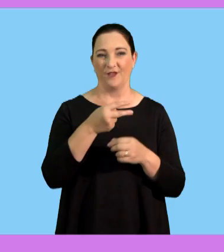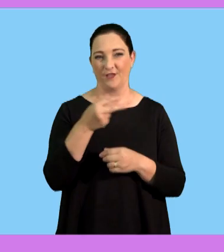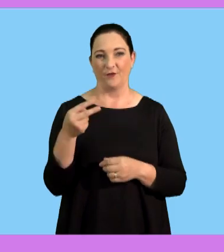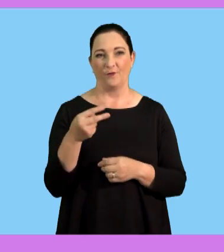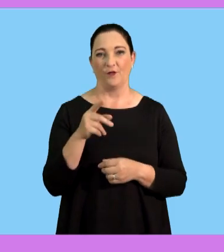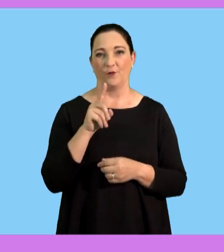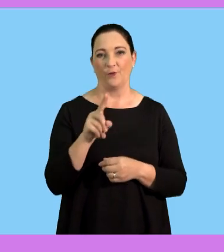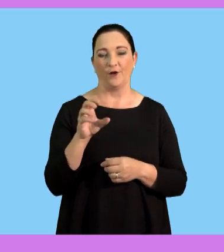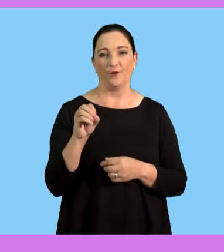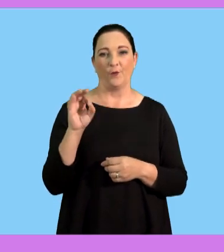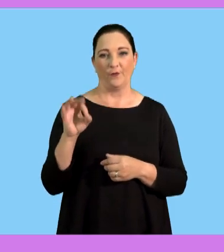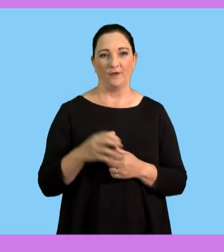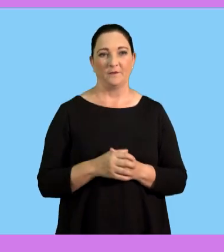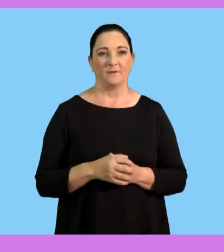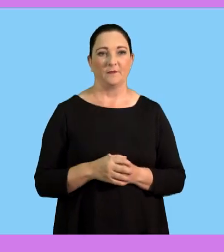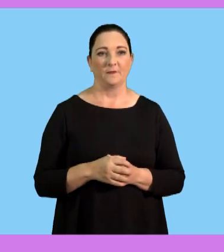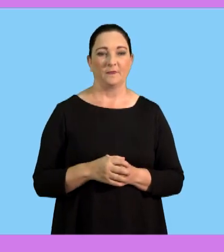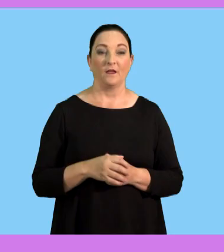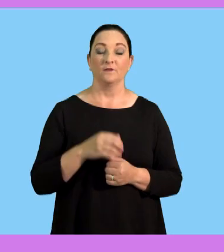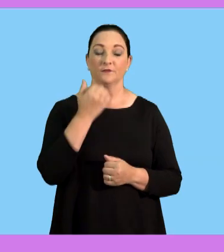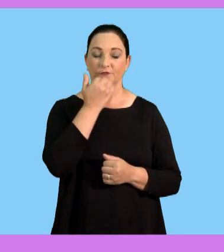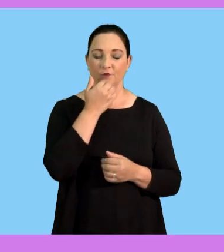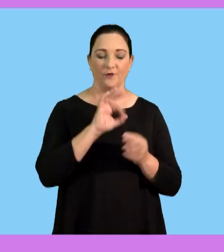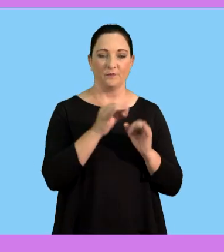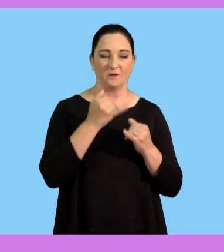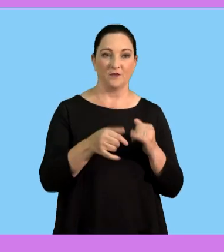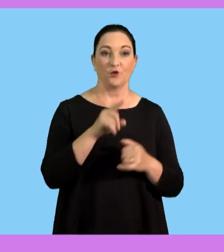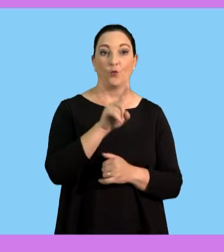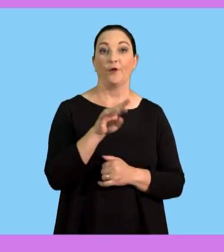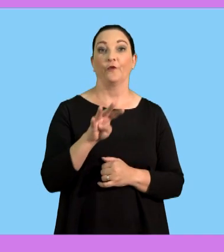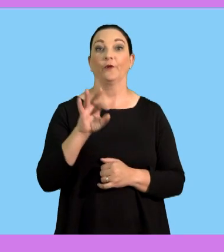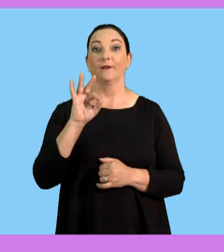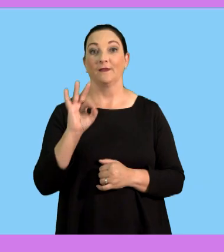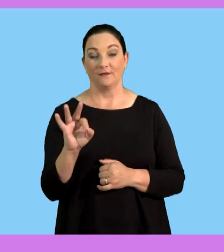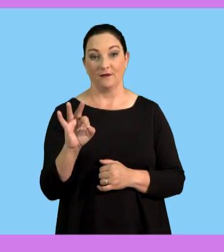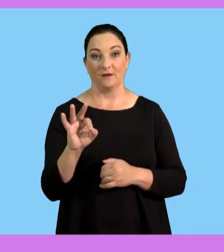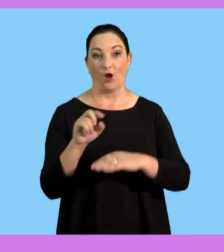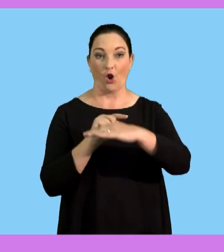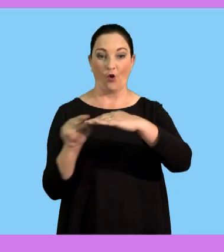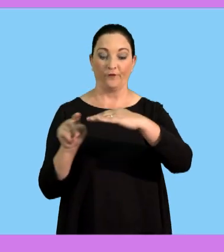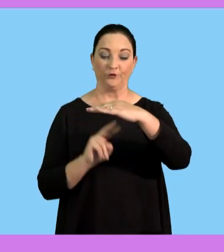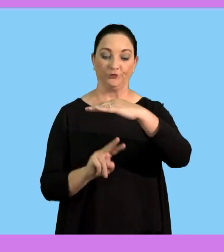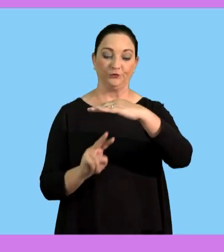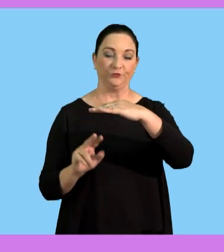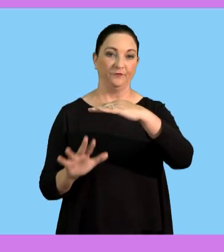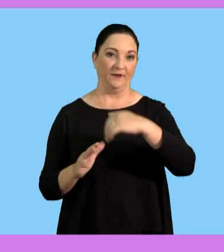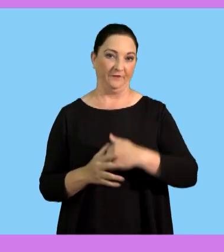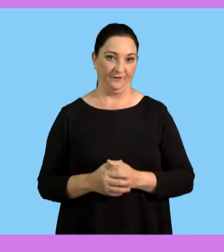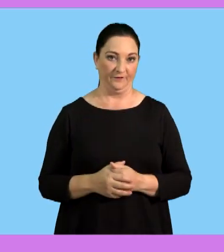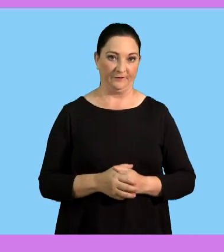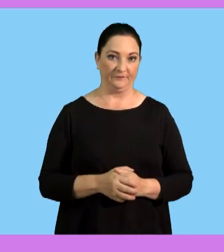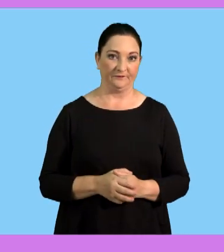143. So therefore, the probability of it being a male is 143 over